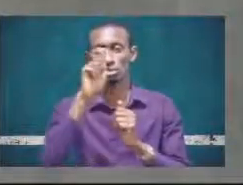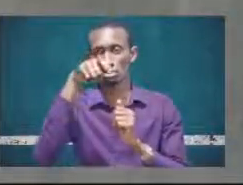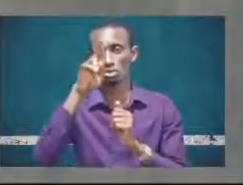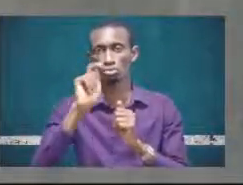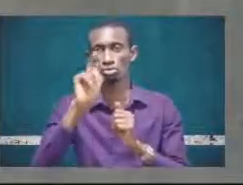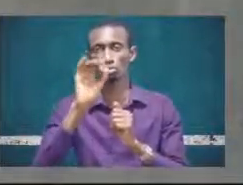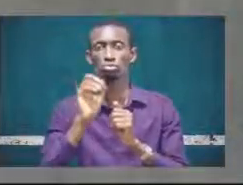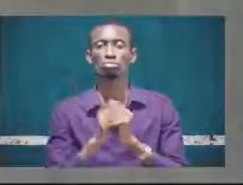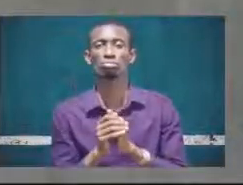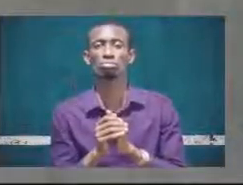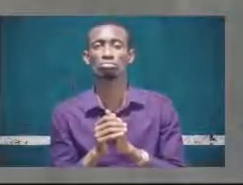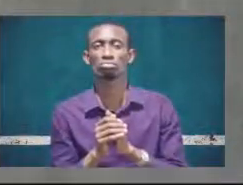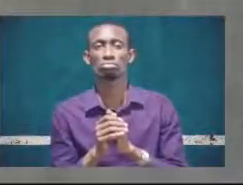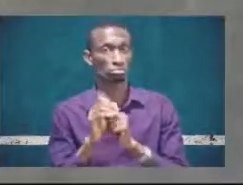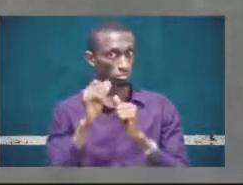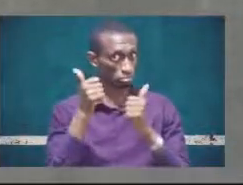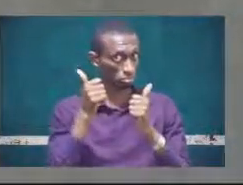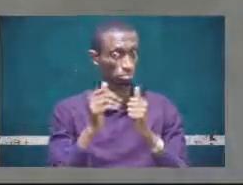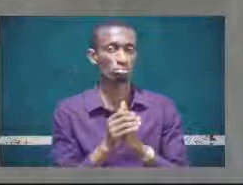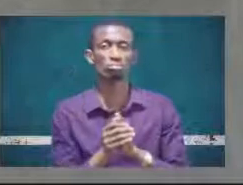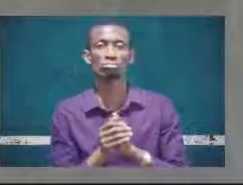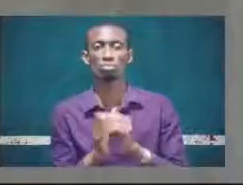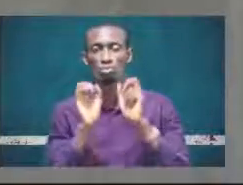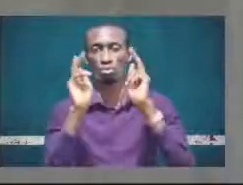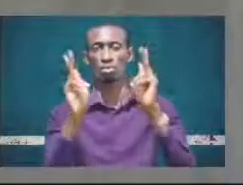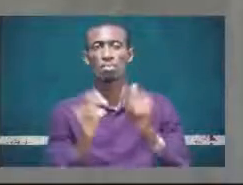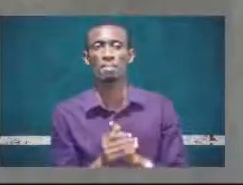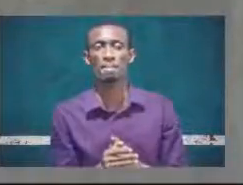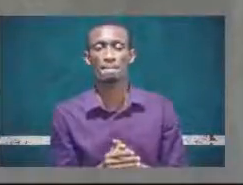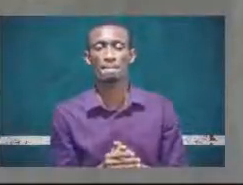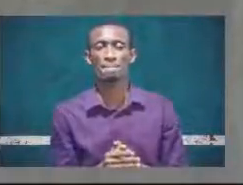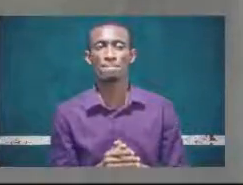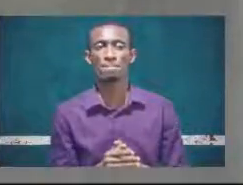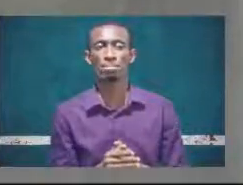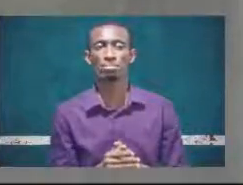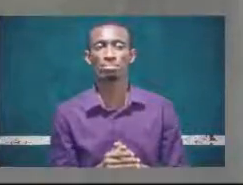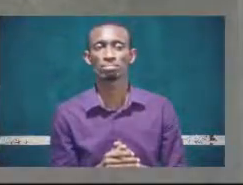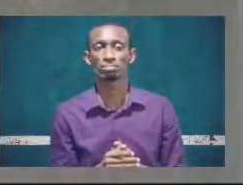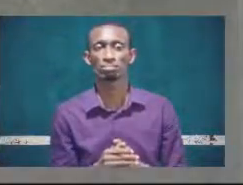right? Okay, means that I have